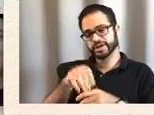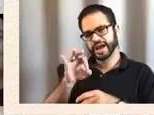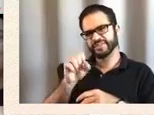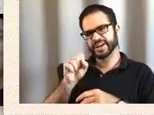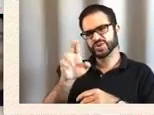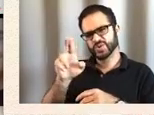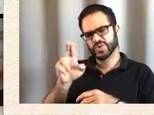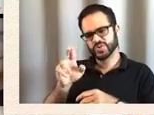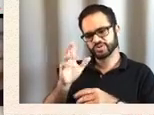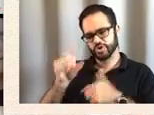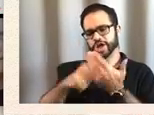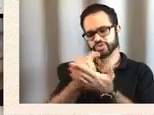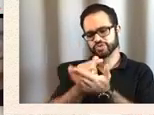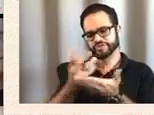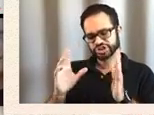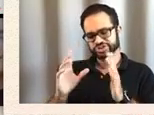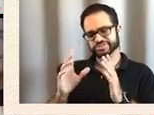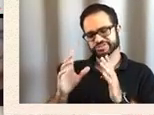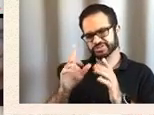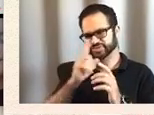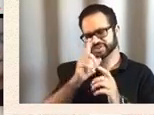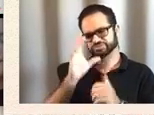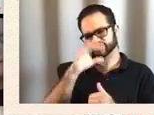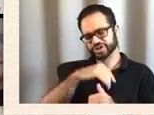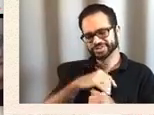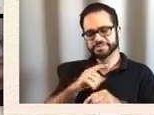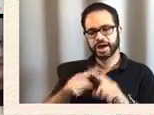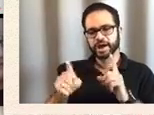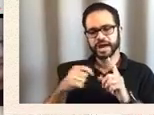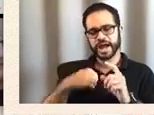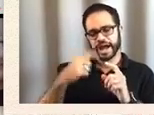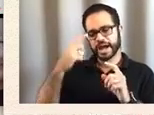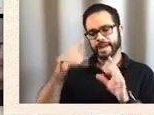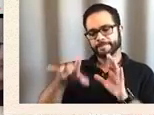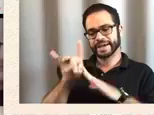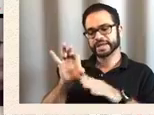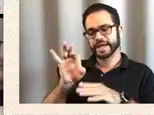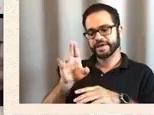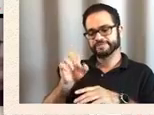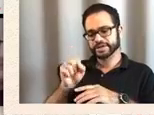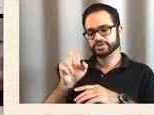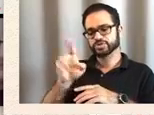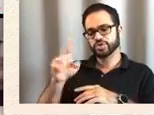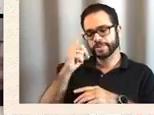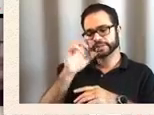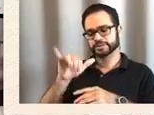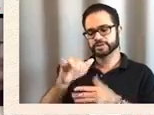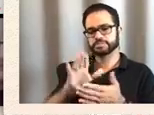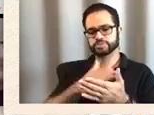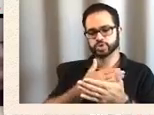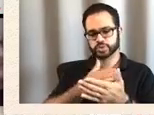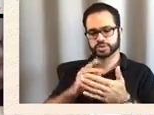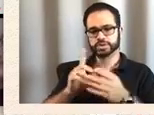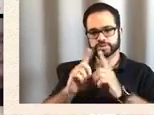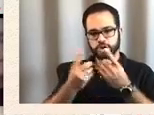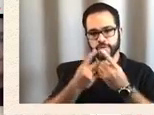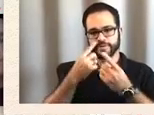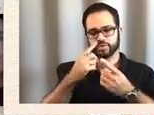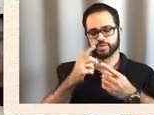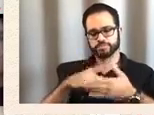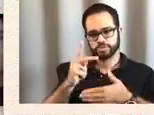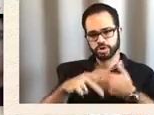circumstance. And I ended up picking FSU mostly for the music department for the program I wanted, but she encouraged me to go because she